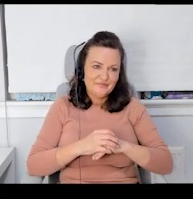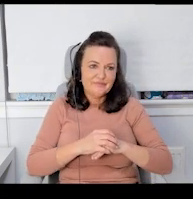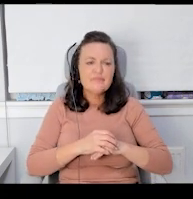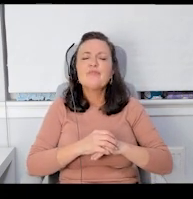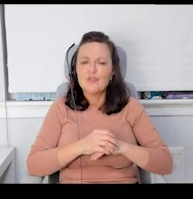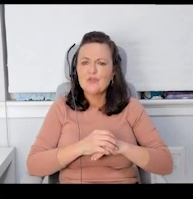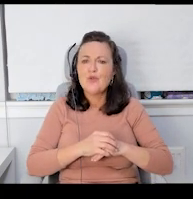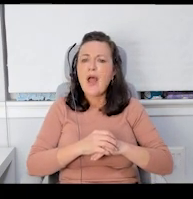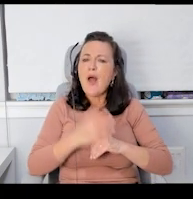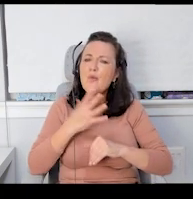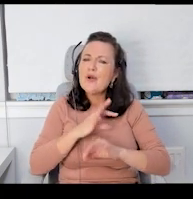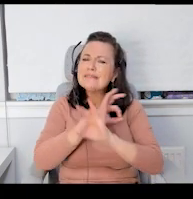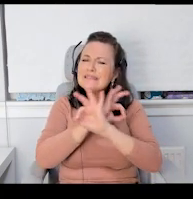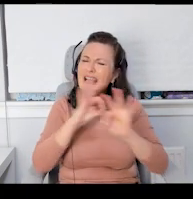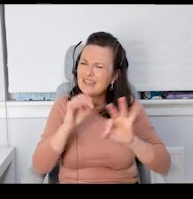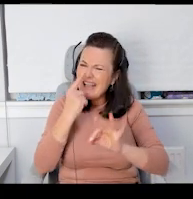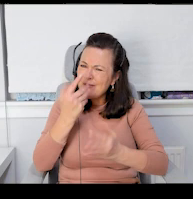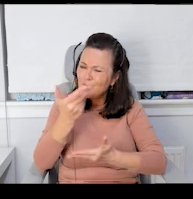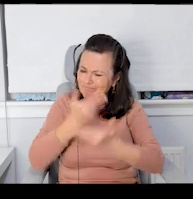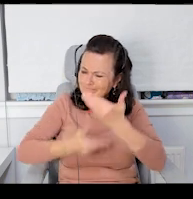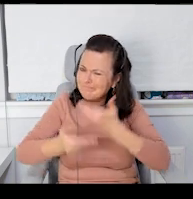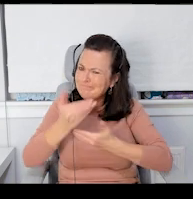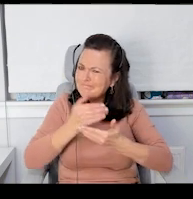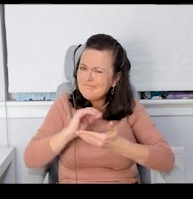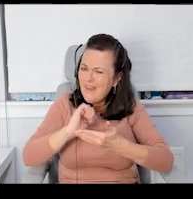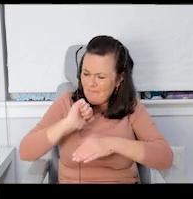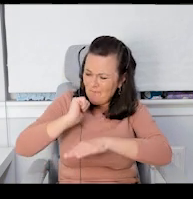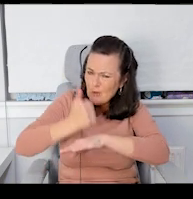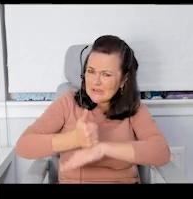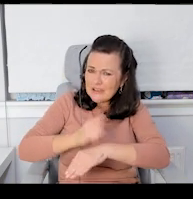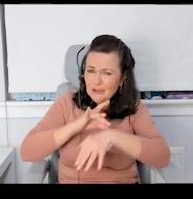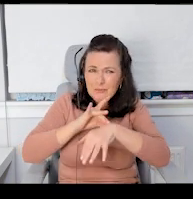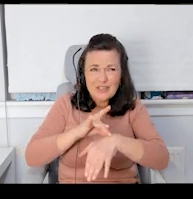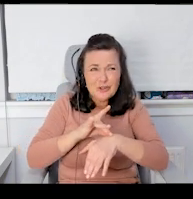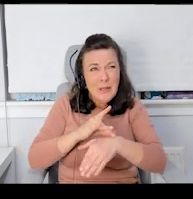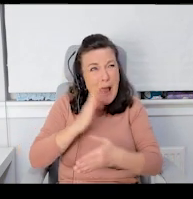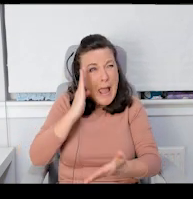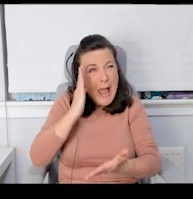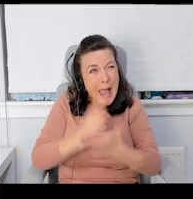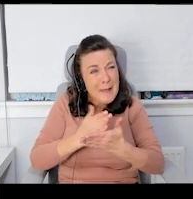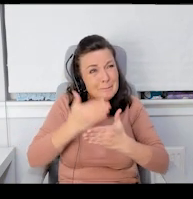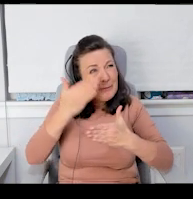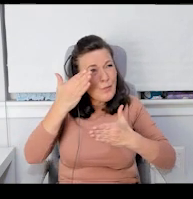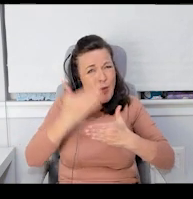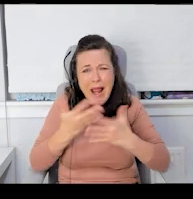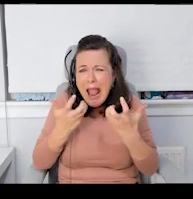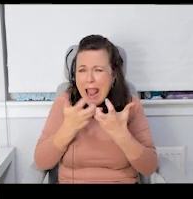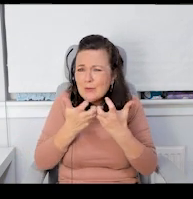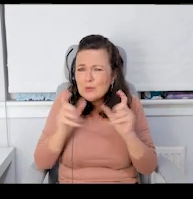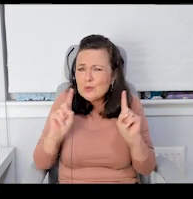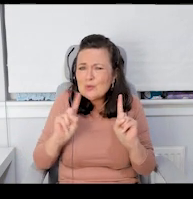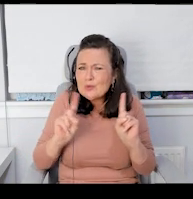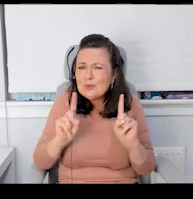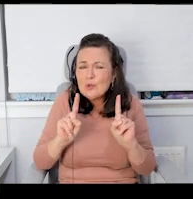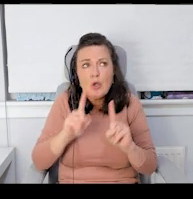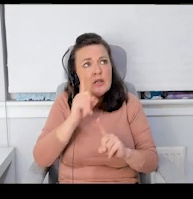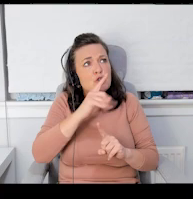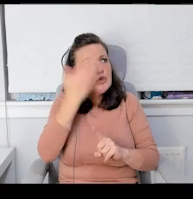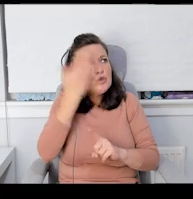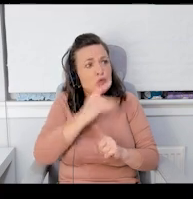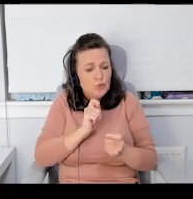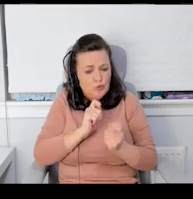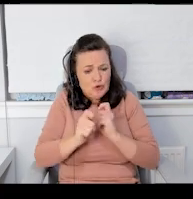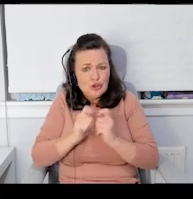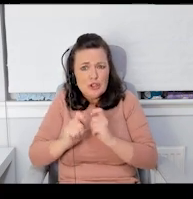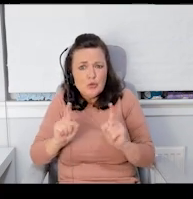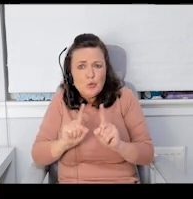foundation apprenticeship actually works in practice. So Eileen, back to yourself in terms of what needs to happen in the school to make the FA